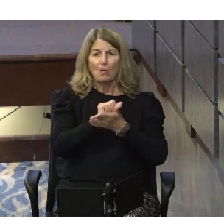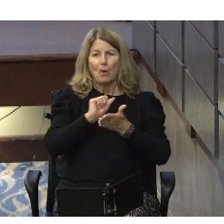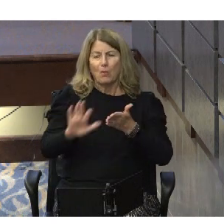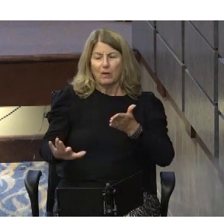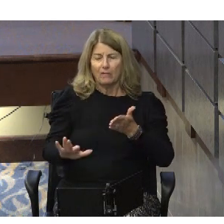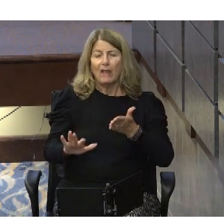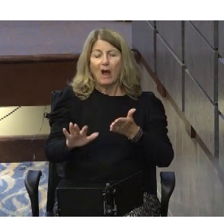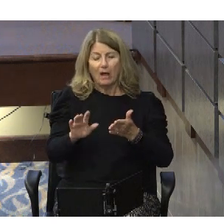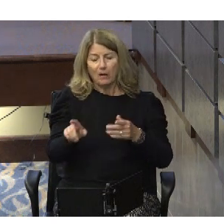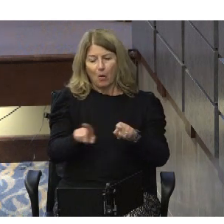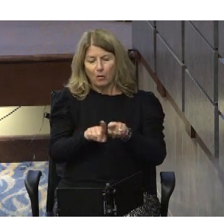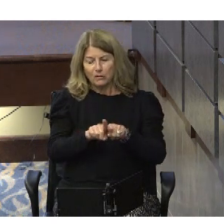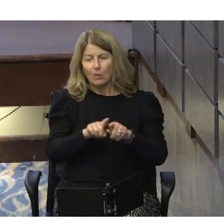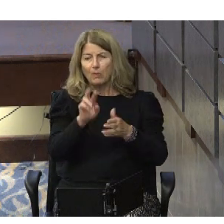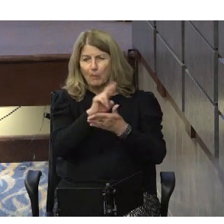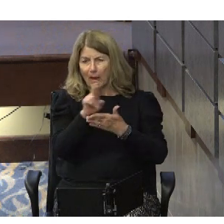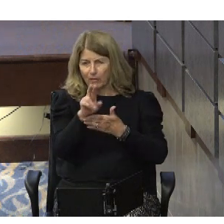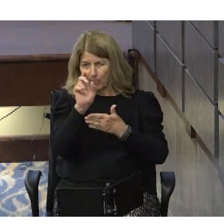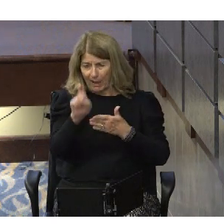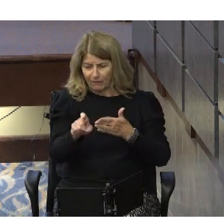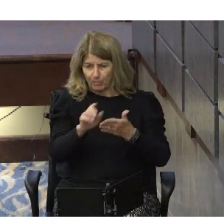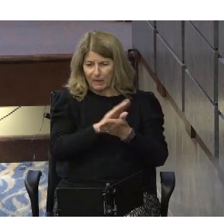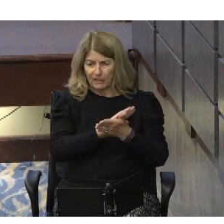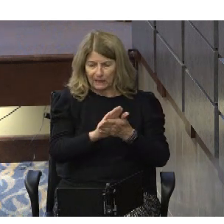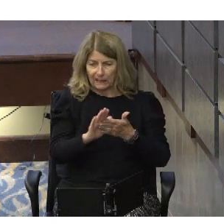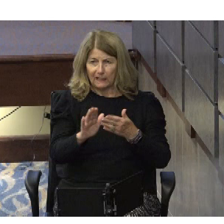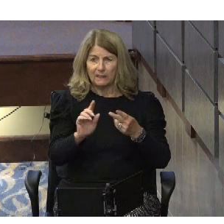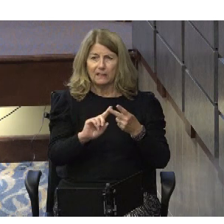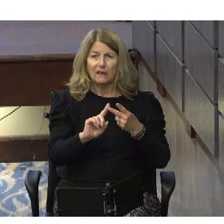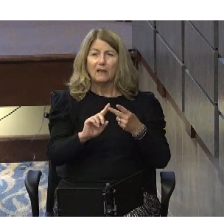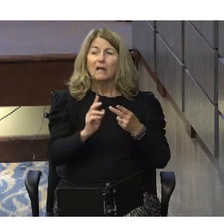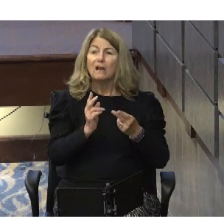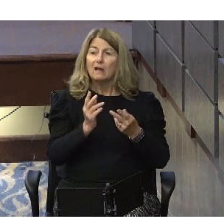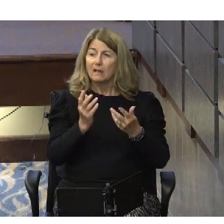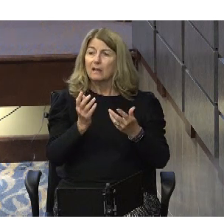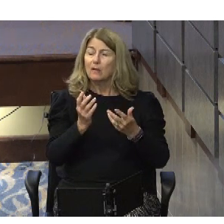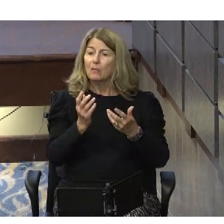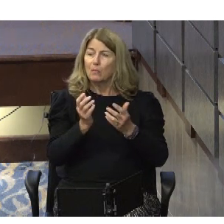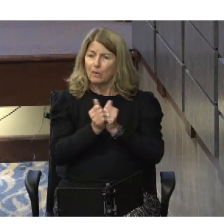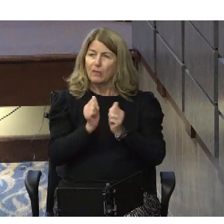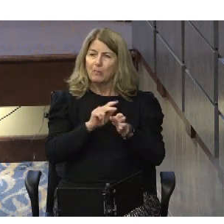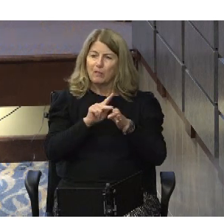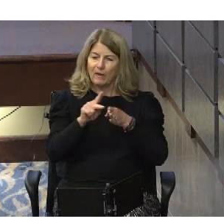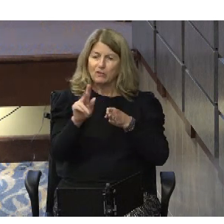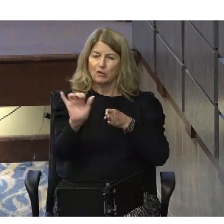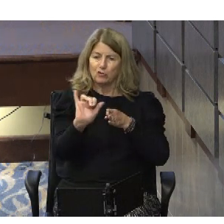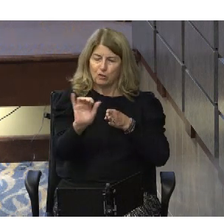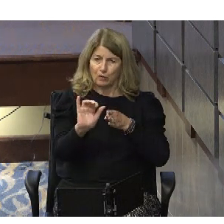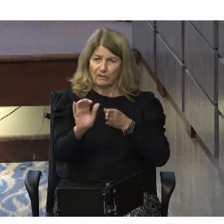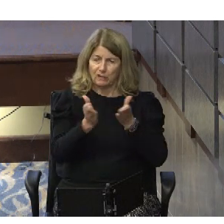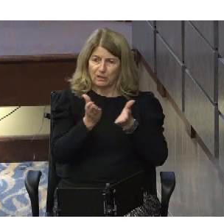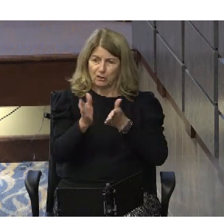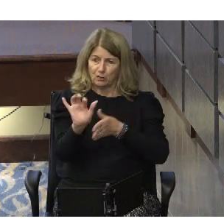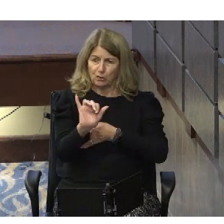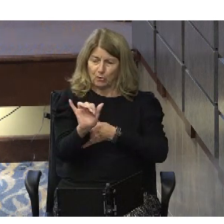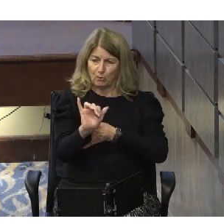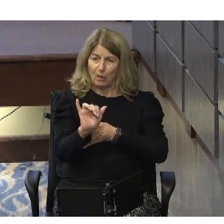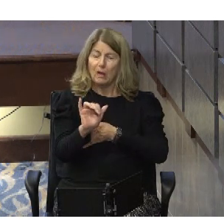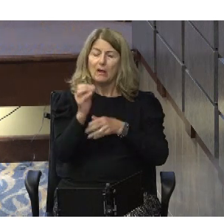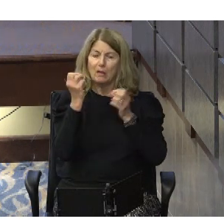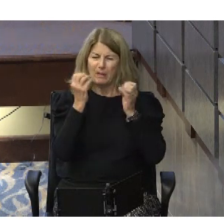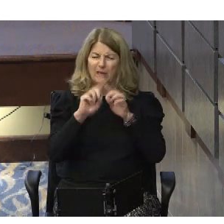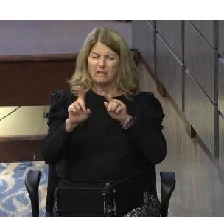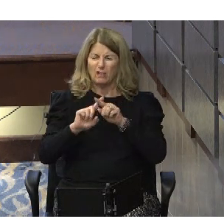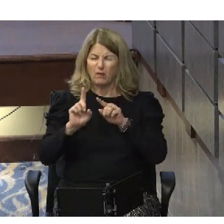are going to need to be cleaned, combined with a professional service as well. There's also all kinds of creative opportunities for